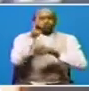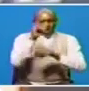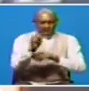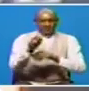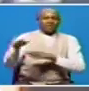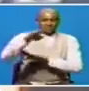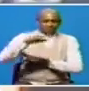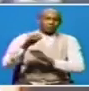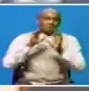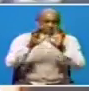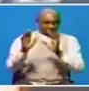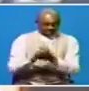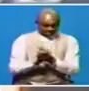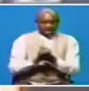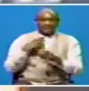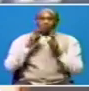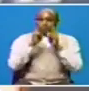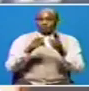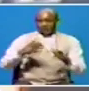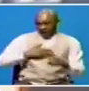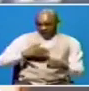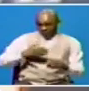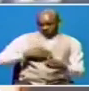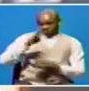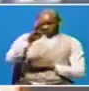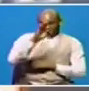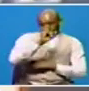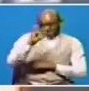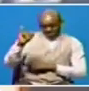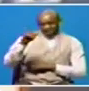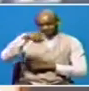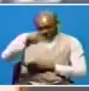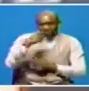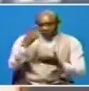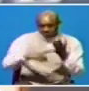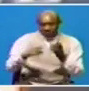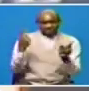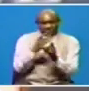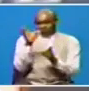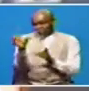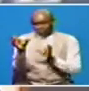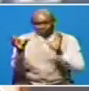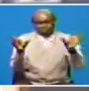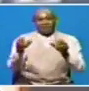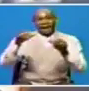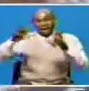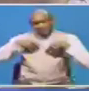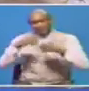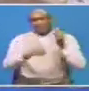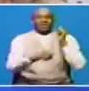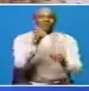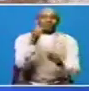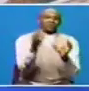campaign. But as Caroline B now reports, opinion on the ban remains as divided as ever.